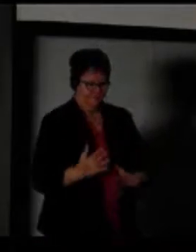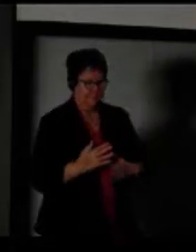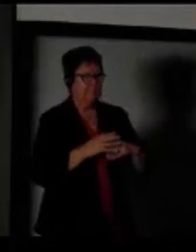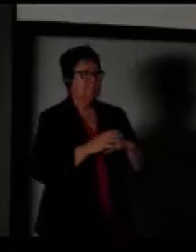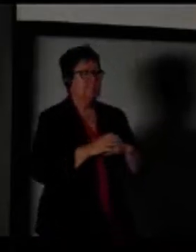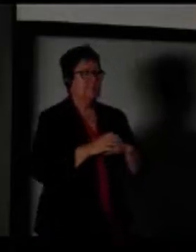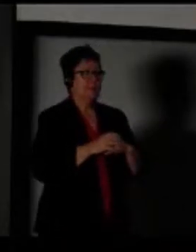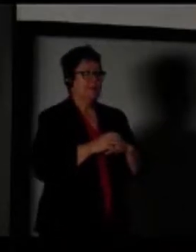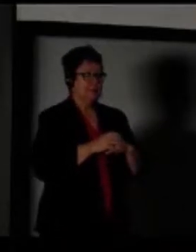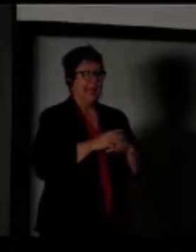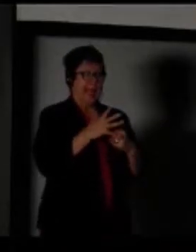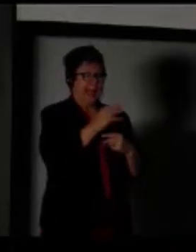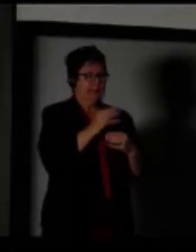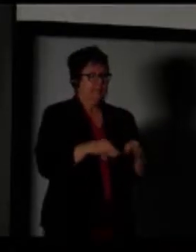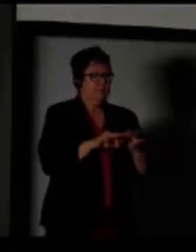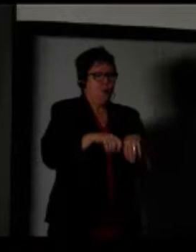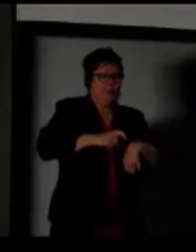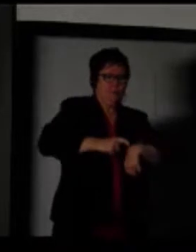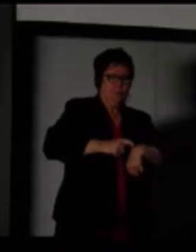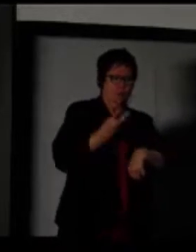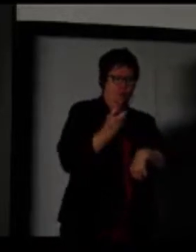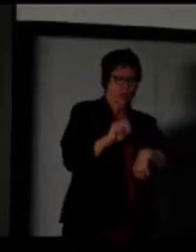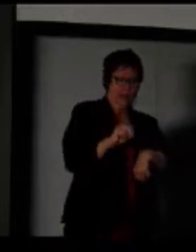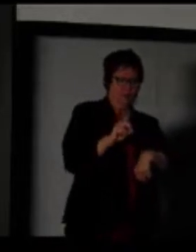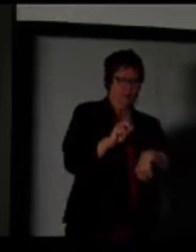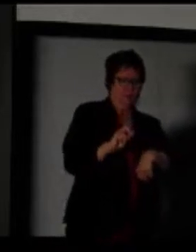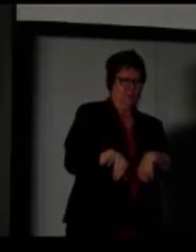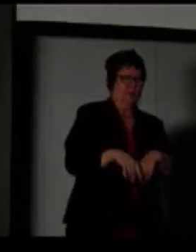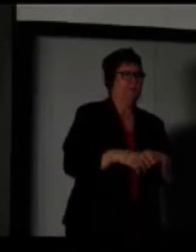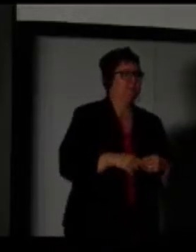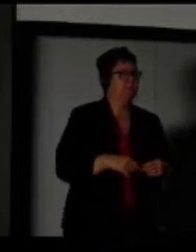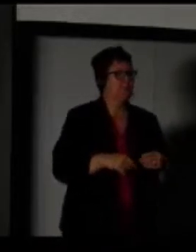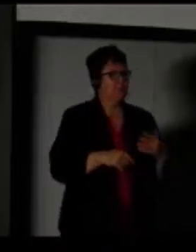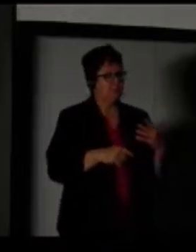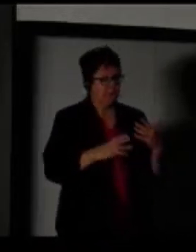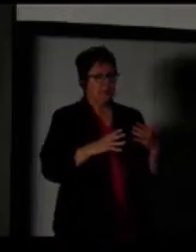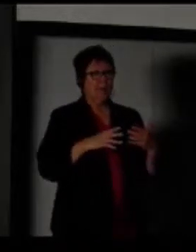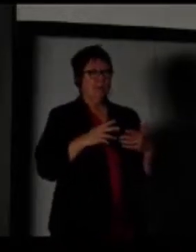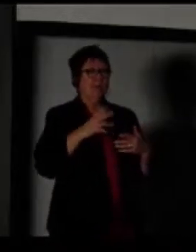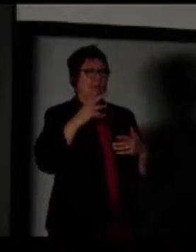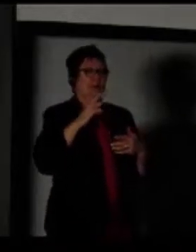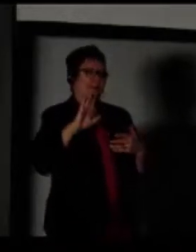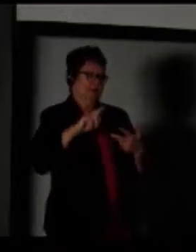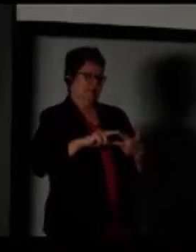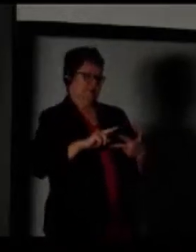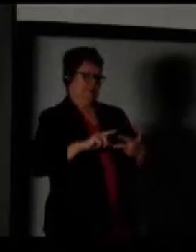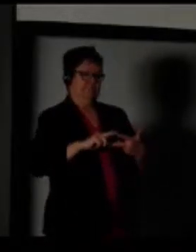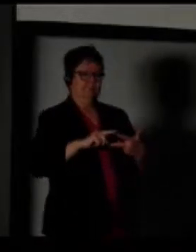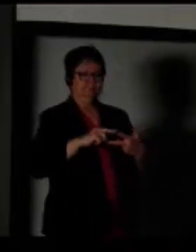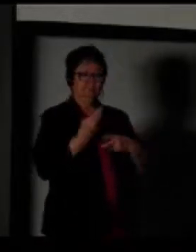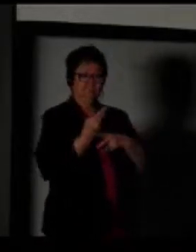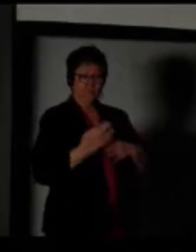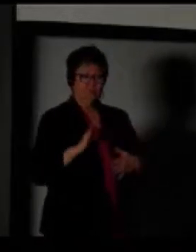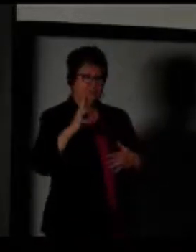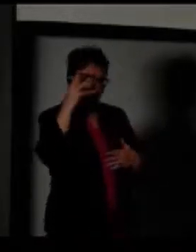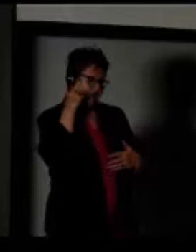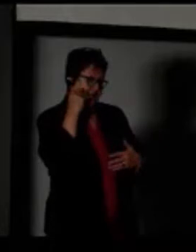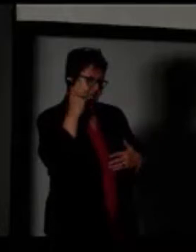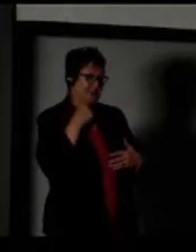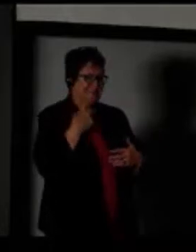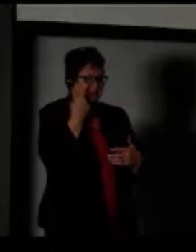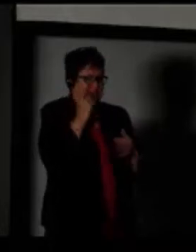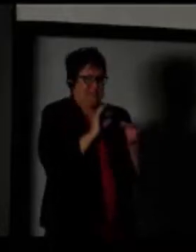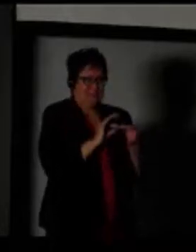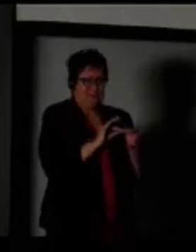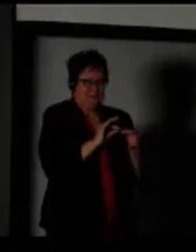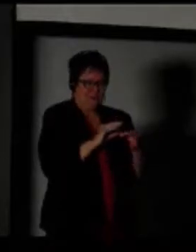when you do that. The next thing, the guest experience, and this is something I talked about earlier. This is an